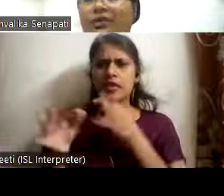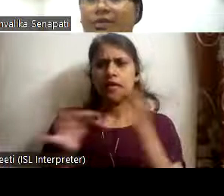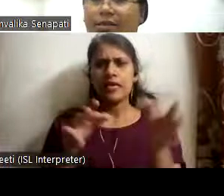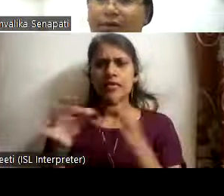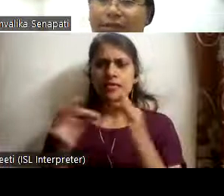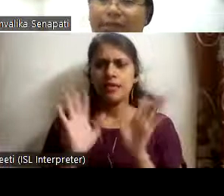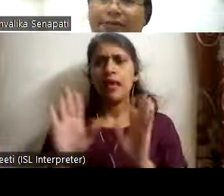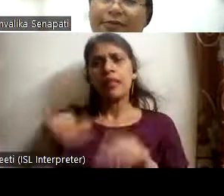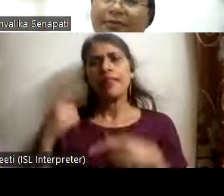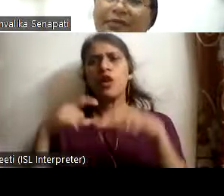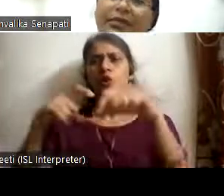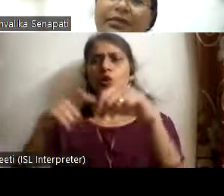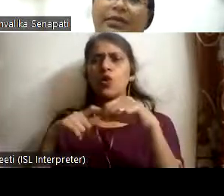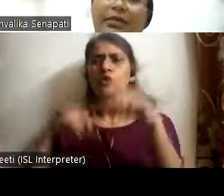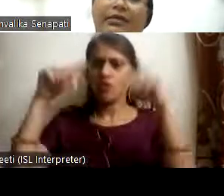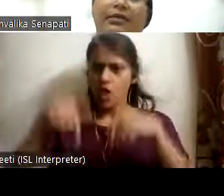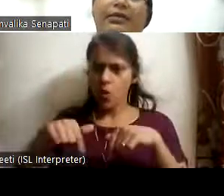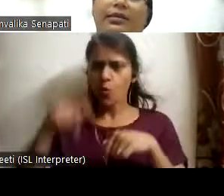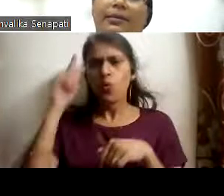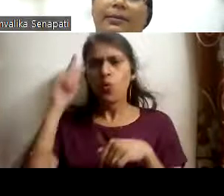taking questions now itself.